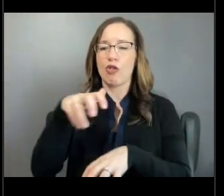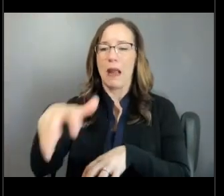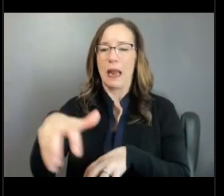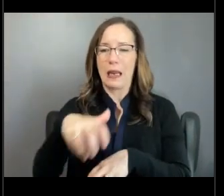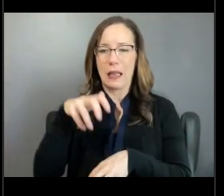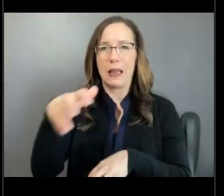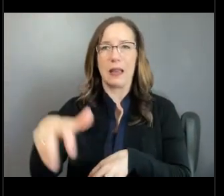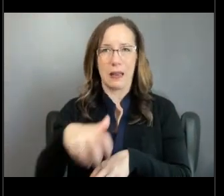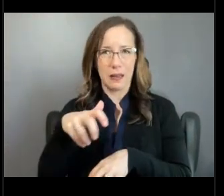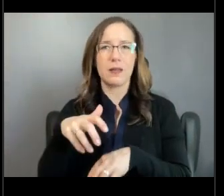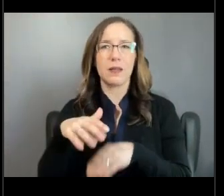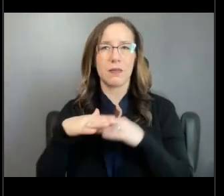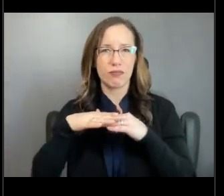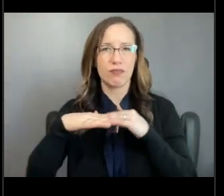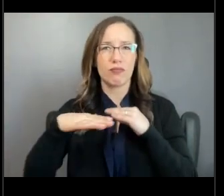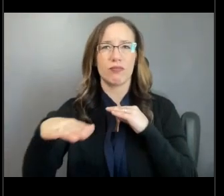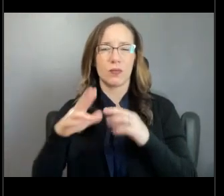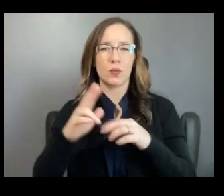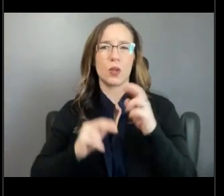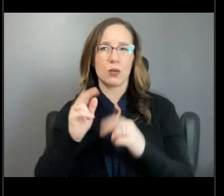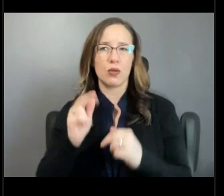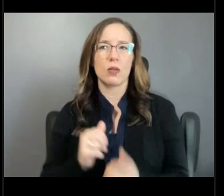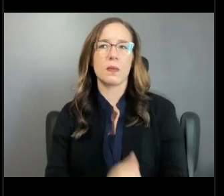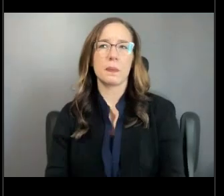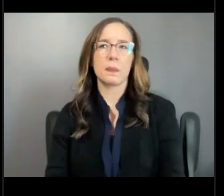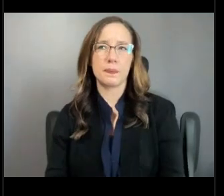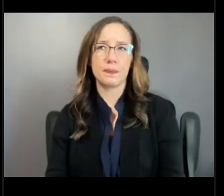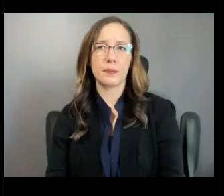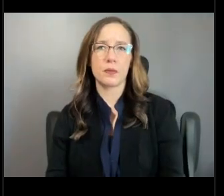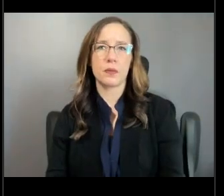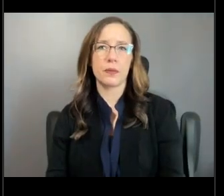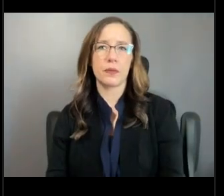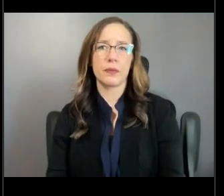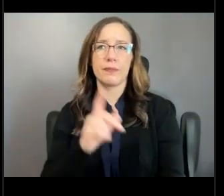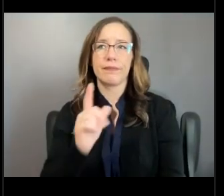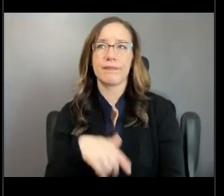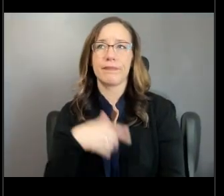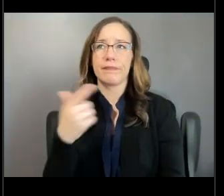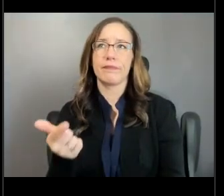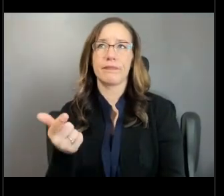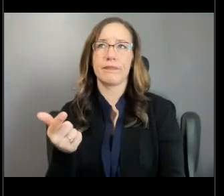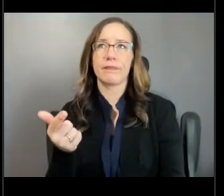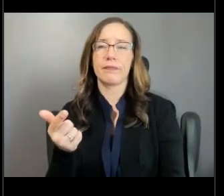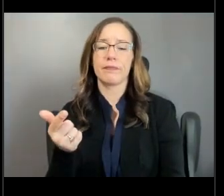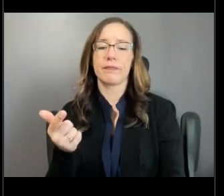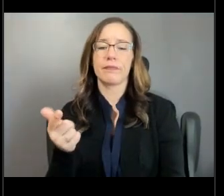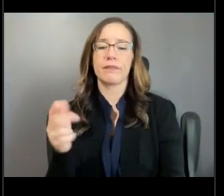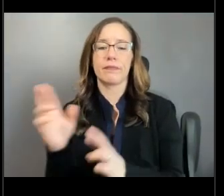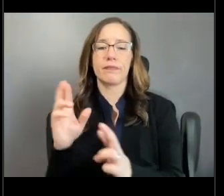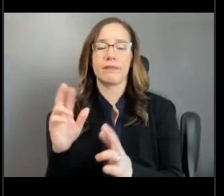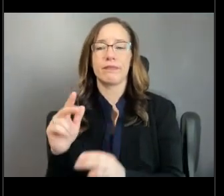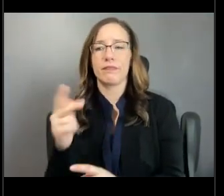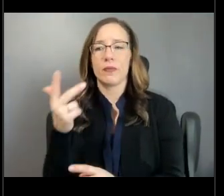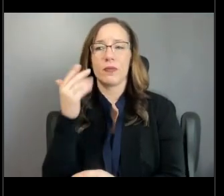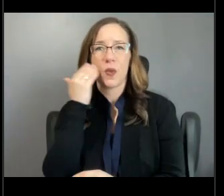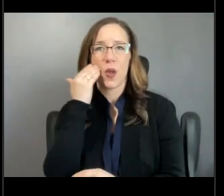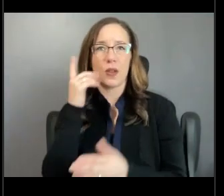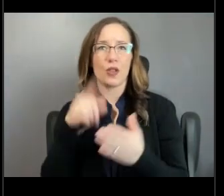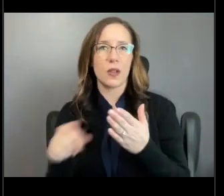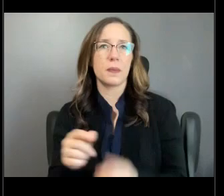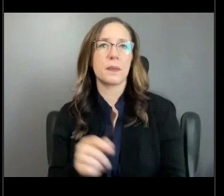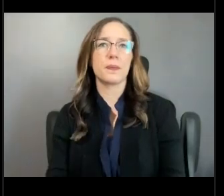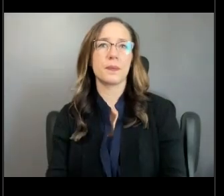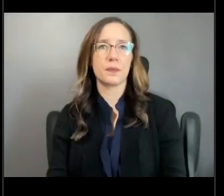and pouring during construction. Michael, now we're ready for our 3rd knowledge check.